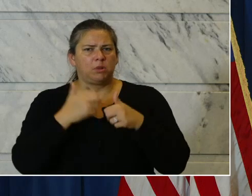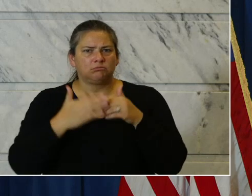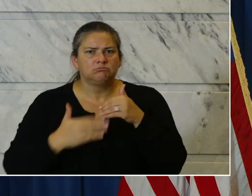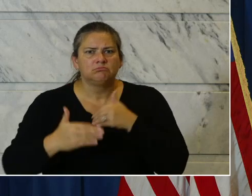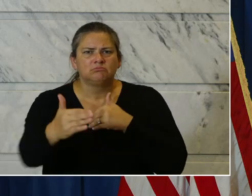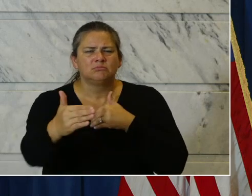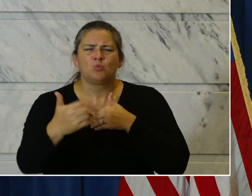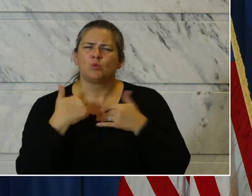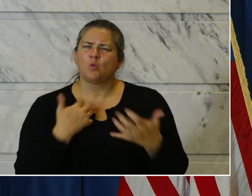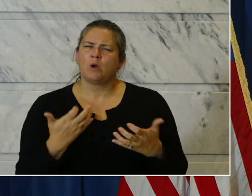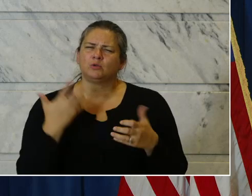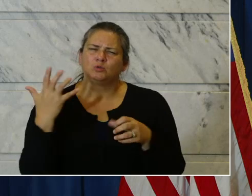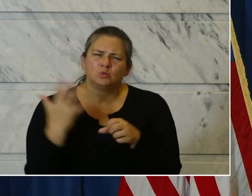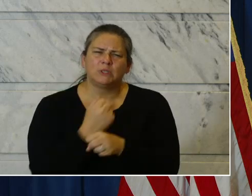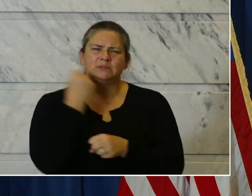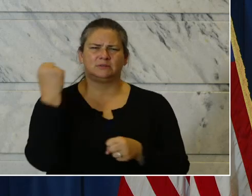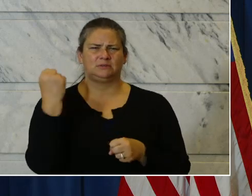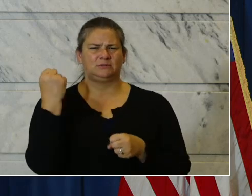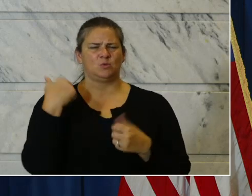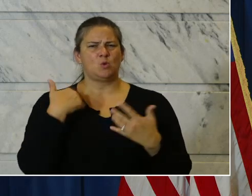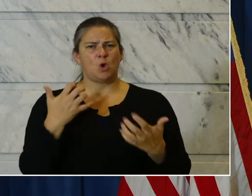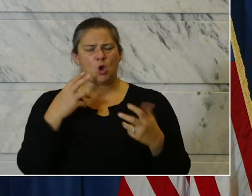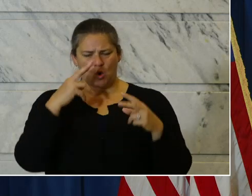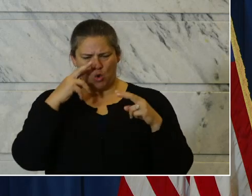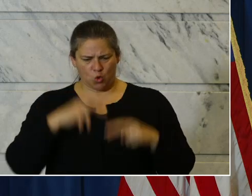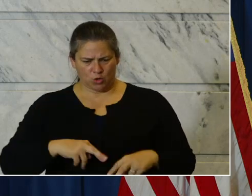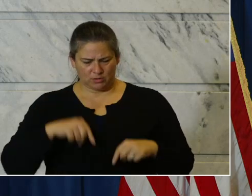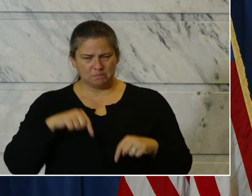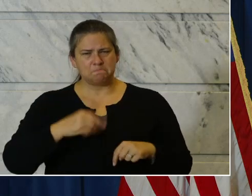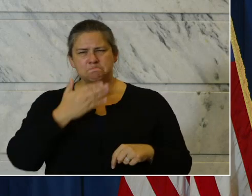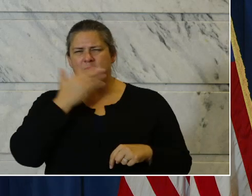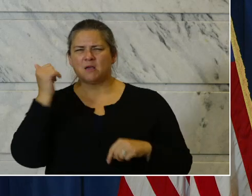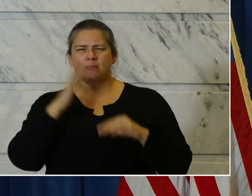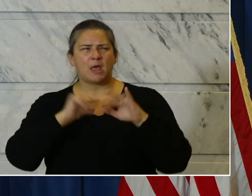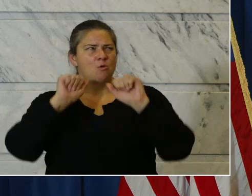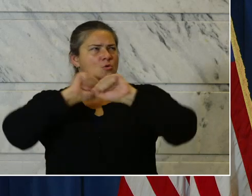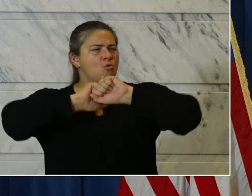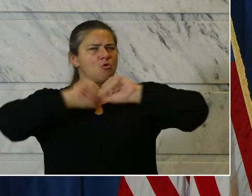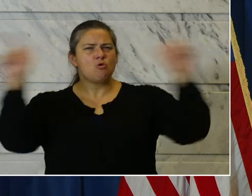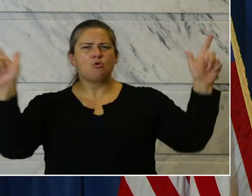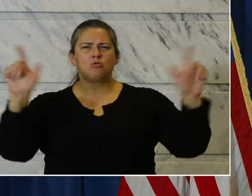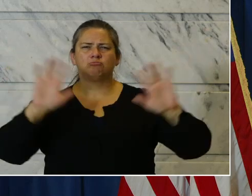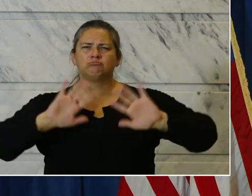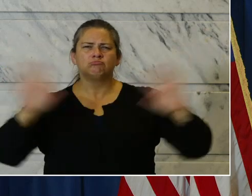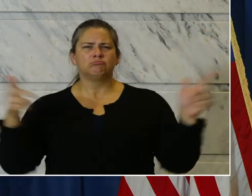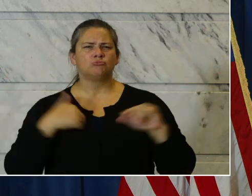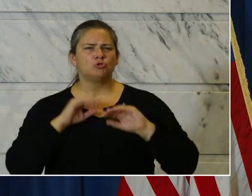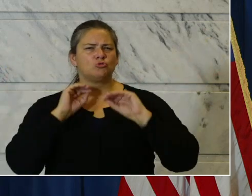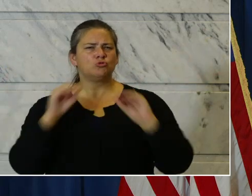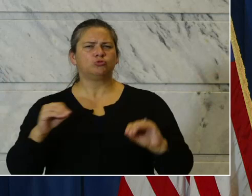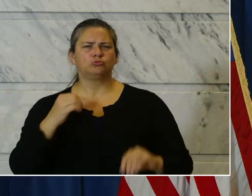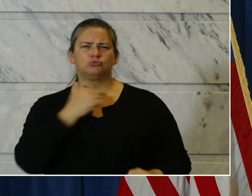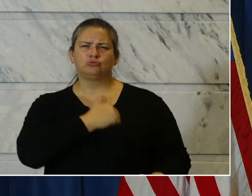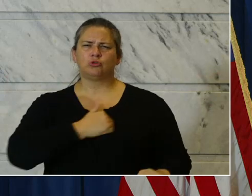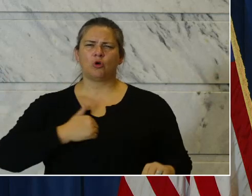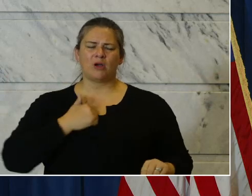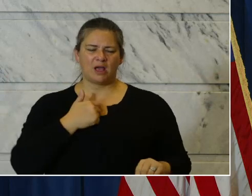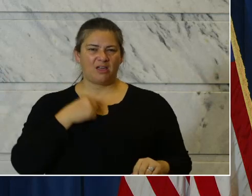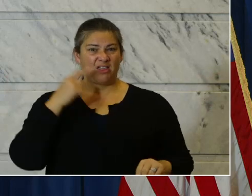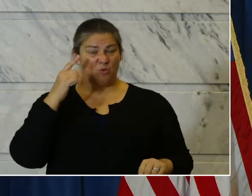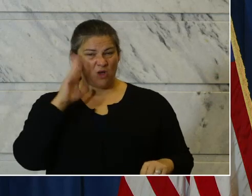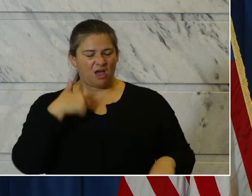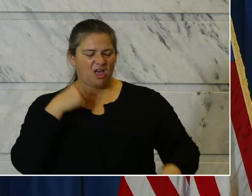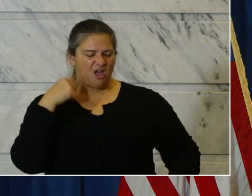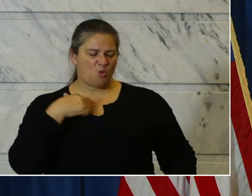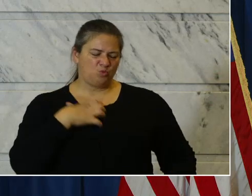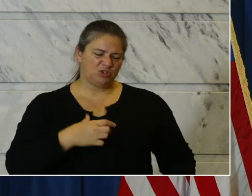Let's look back on this time as us doing it better than anybody else. Let's not have any regrets about what if we tried just a little bit